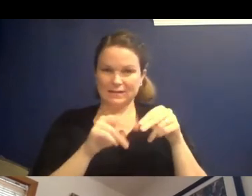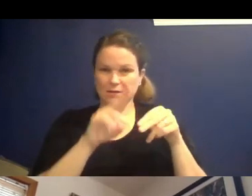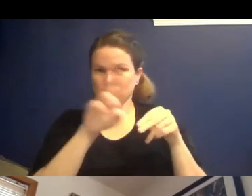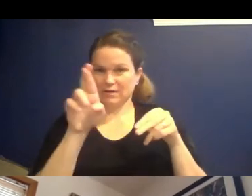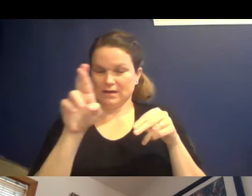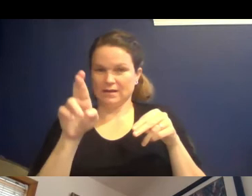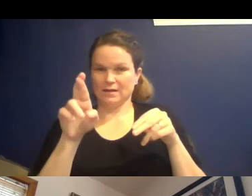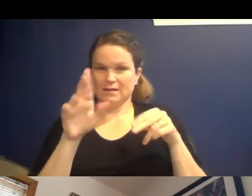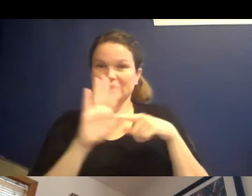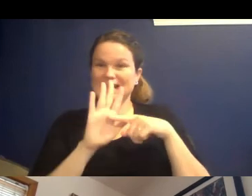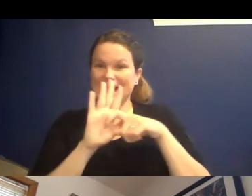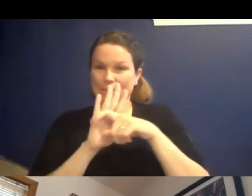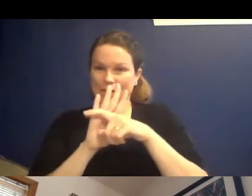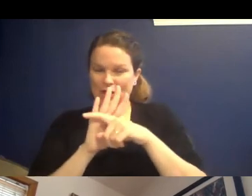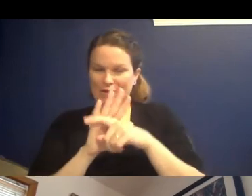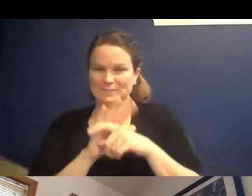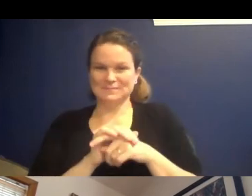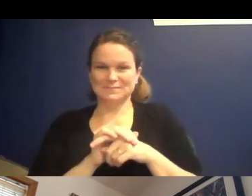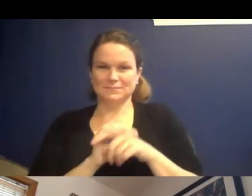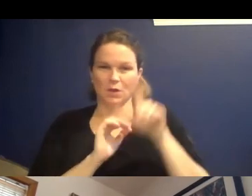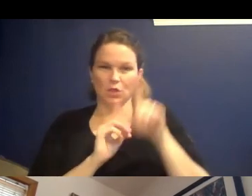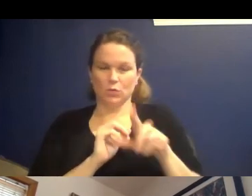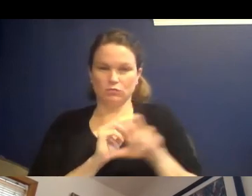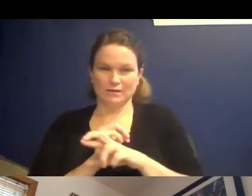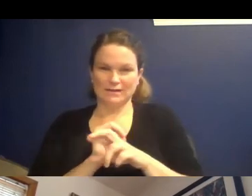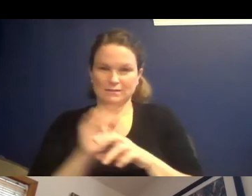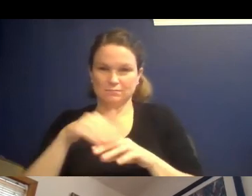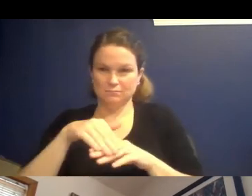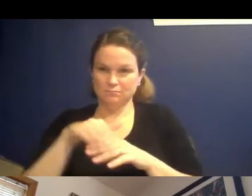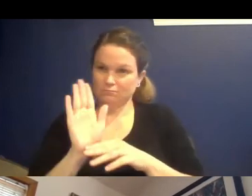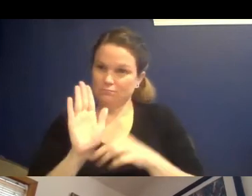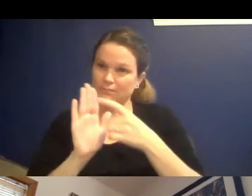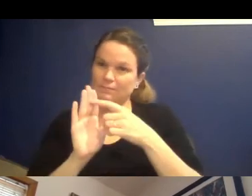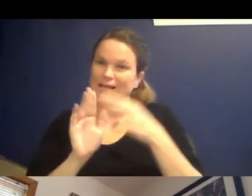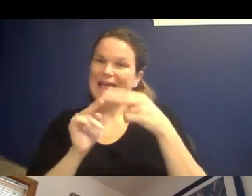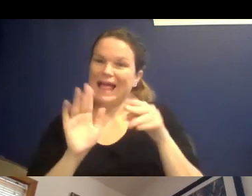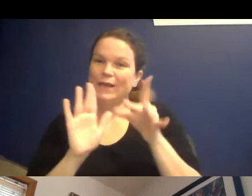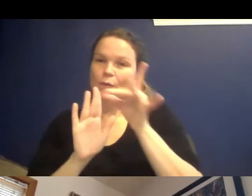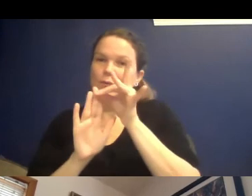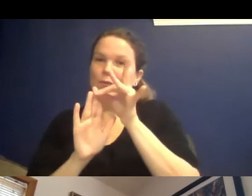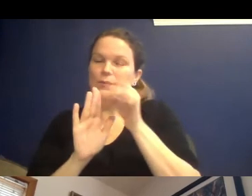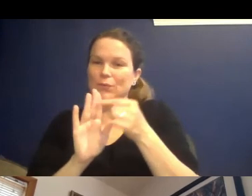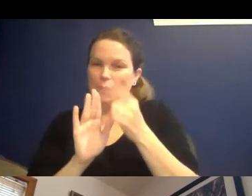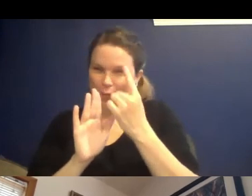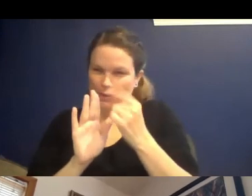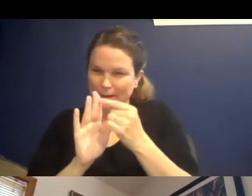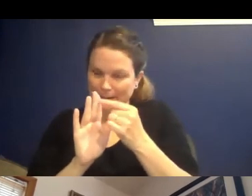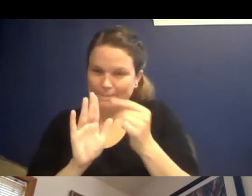monarch caterpillar. And the lower right, under the leaf, is a monarch egg.